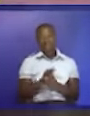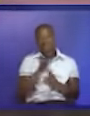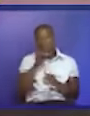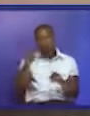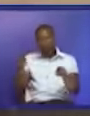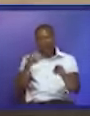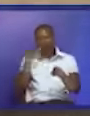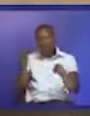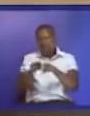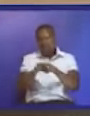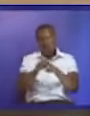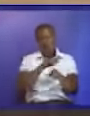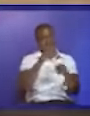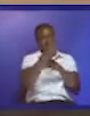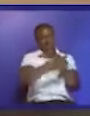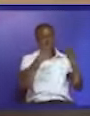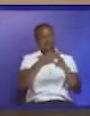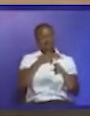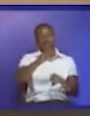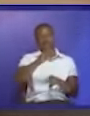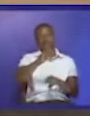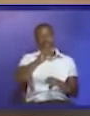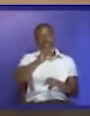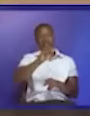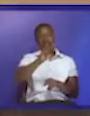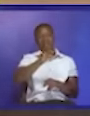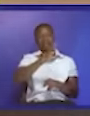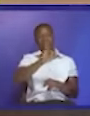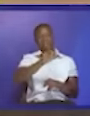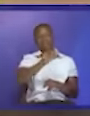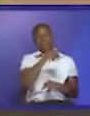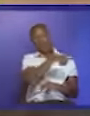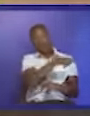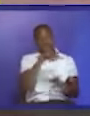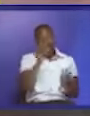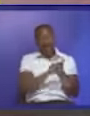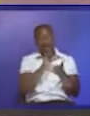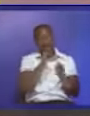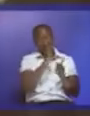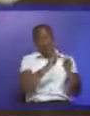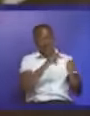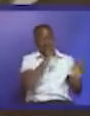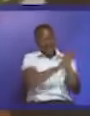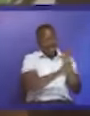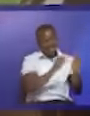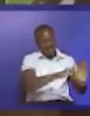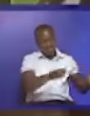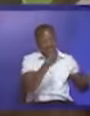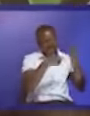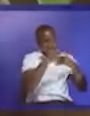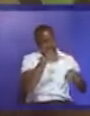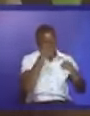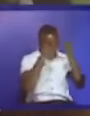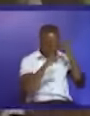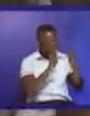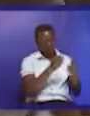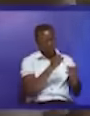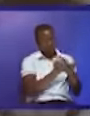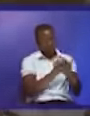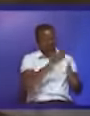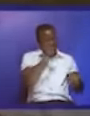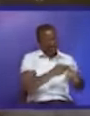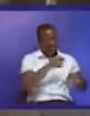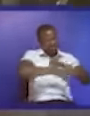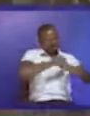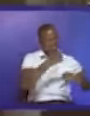a prophetic decree, one man stood, not in a radio station, and said, by this time tomorrow, can I lend my voice with the